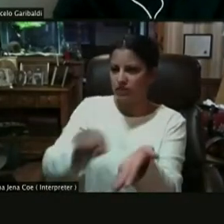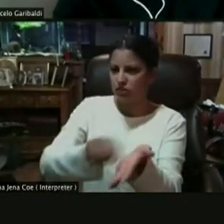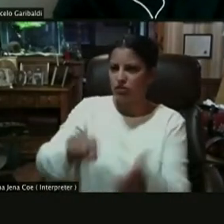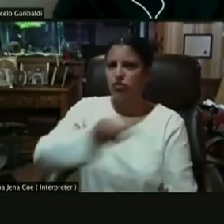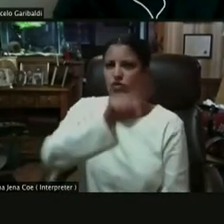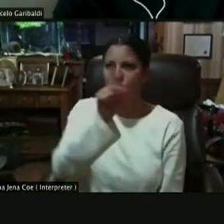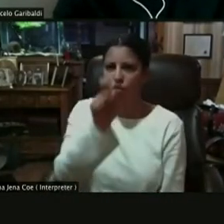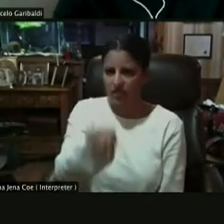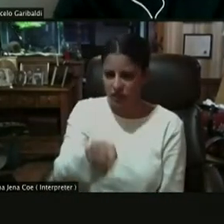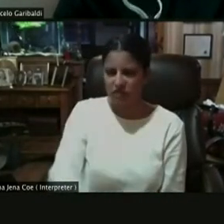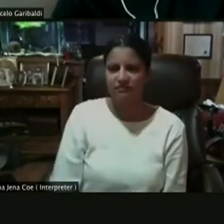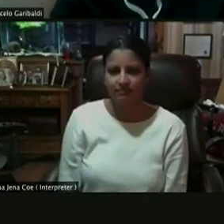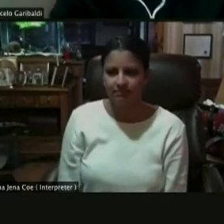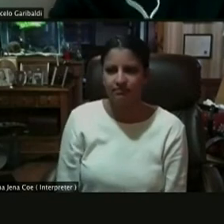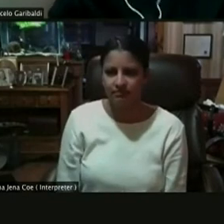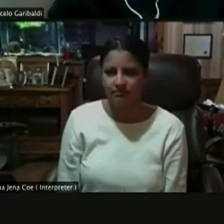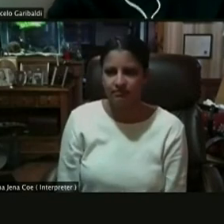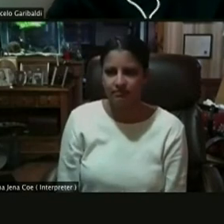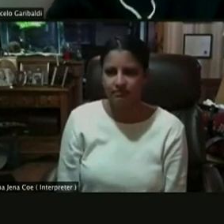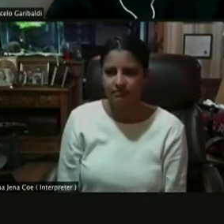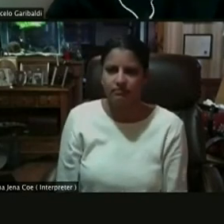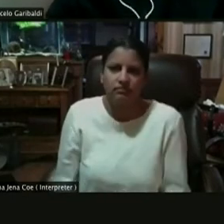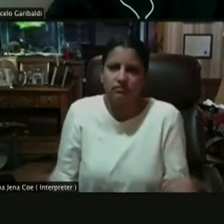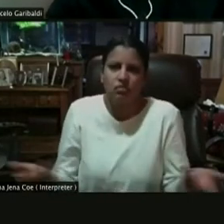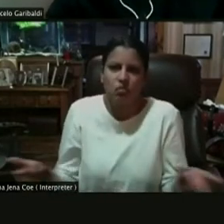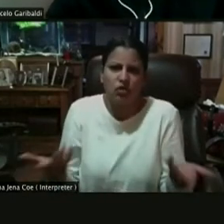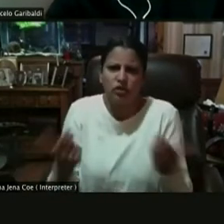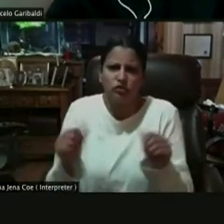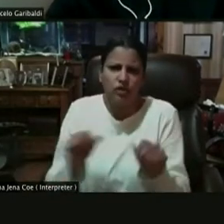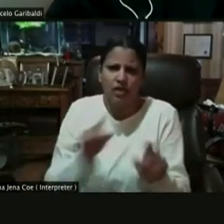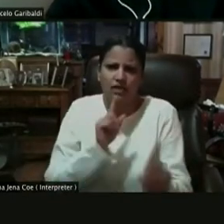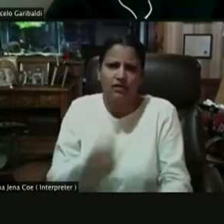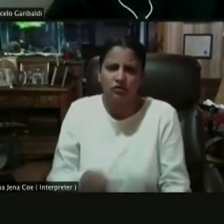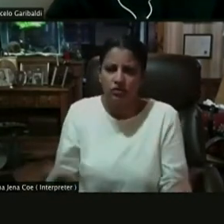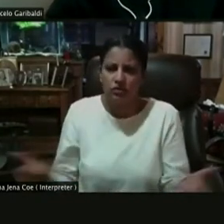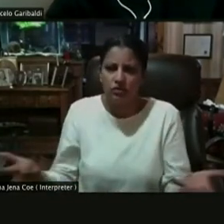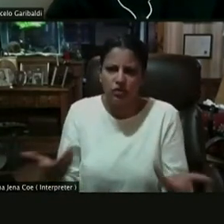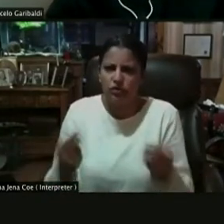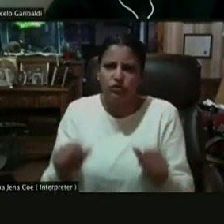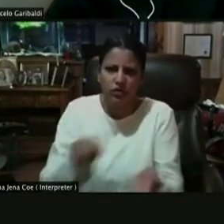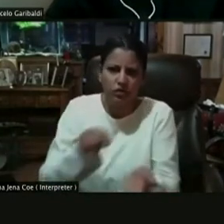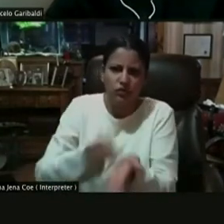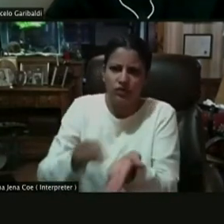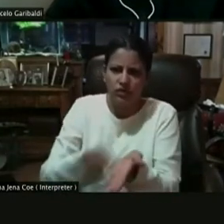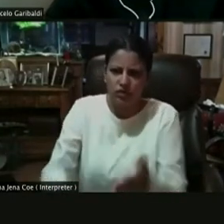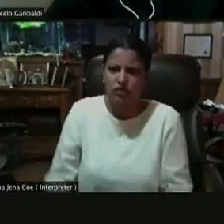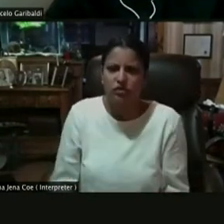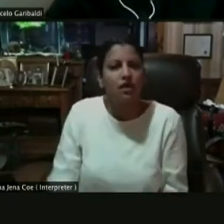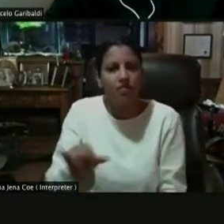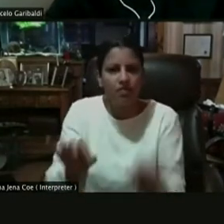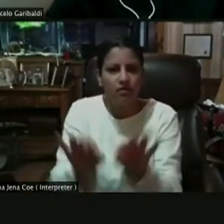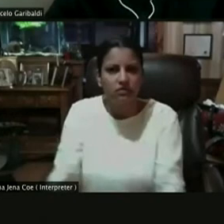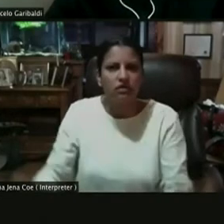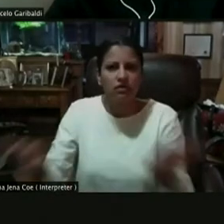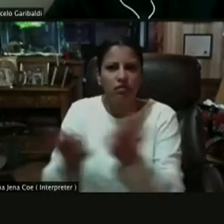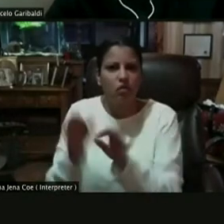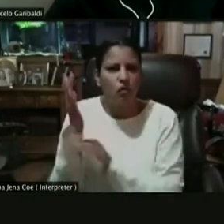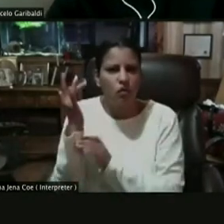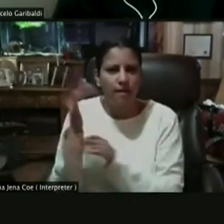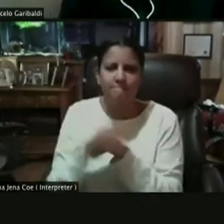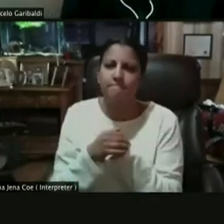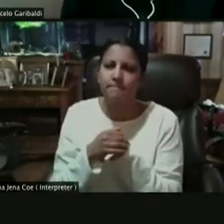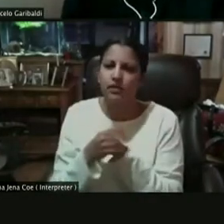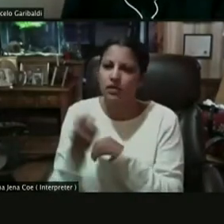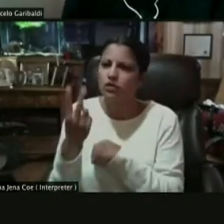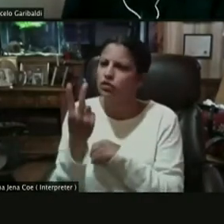So what are you trying to answer? What are you trying to research? And why is that important? I think those are the two key